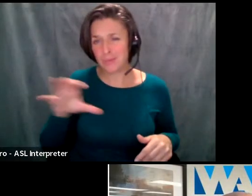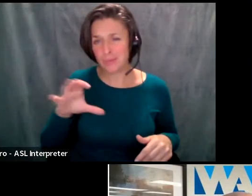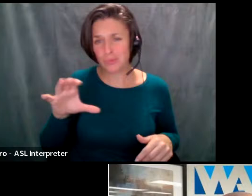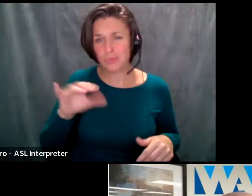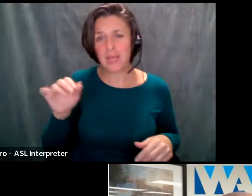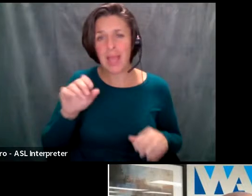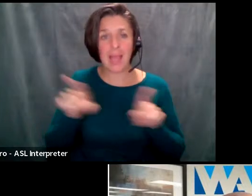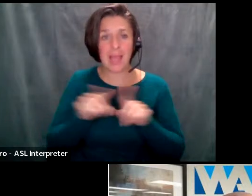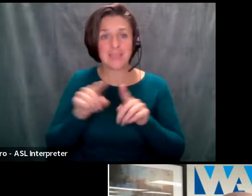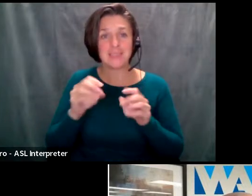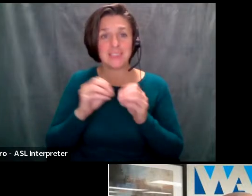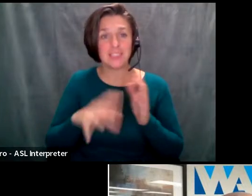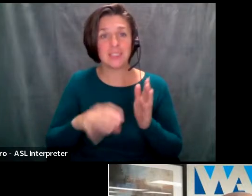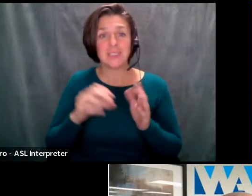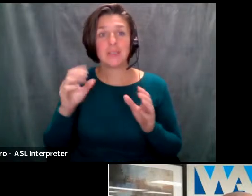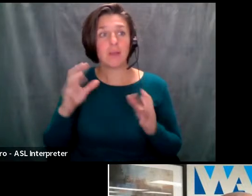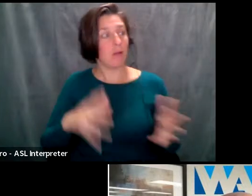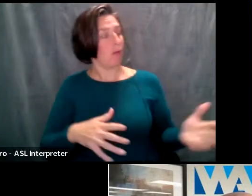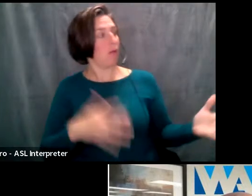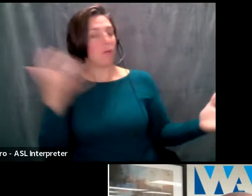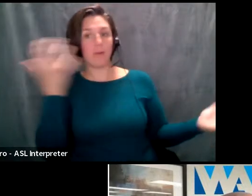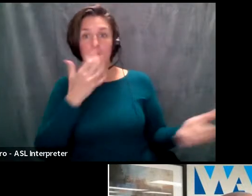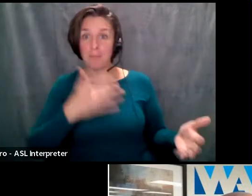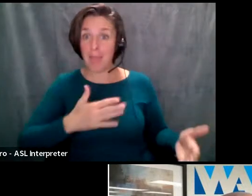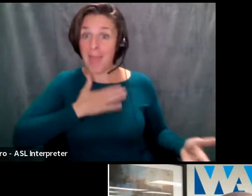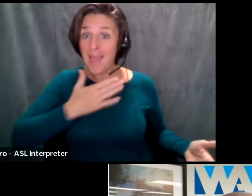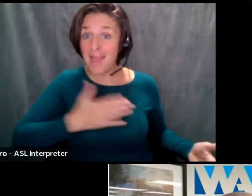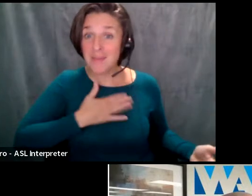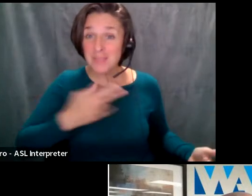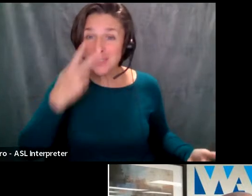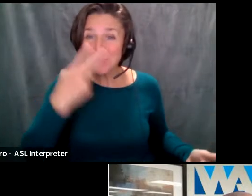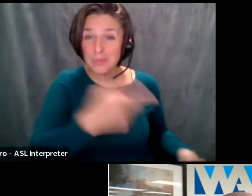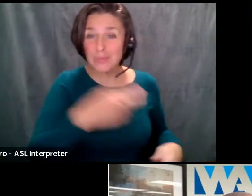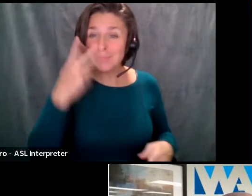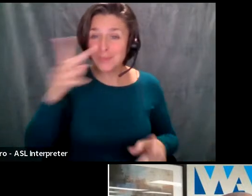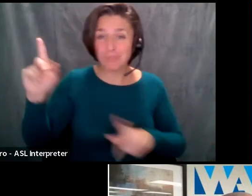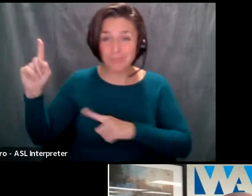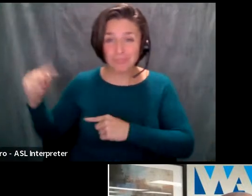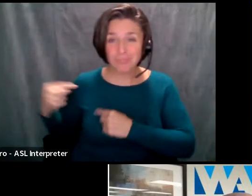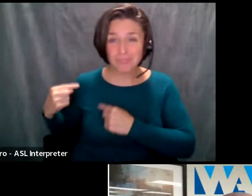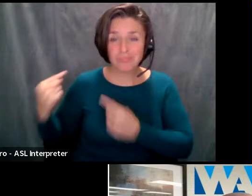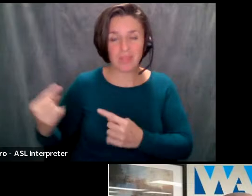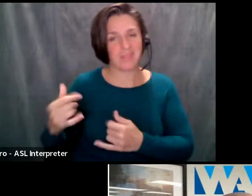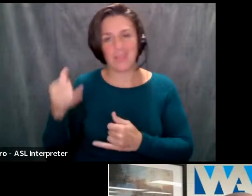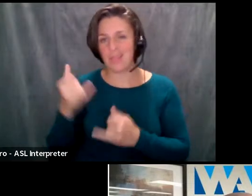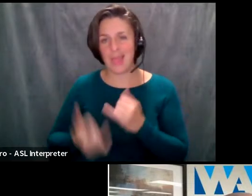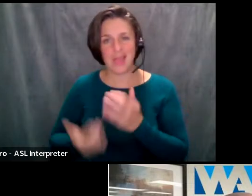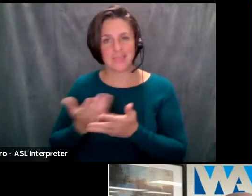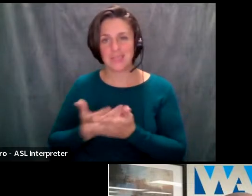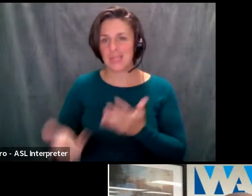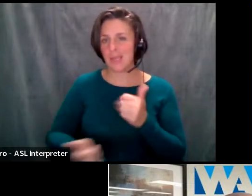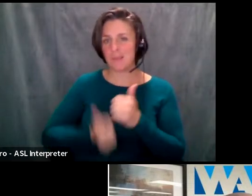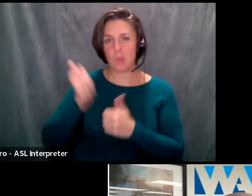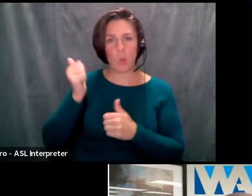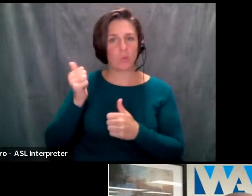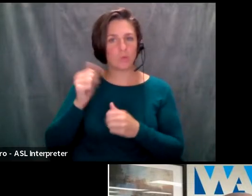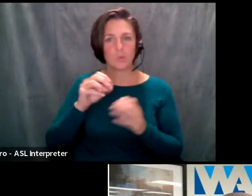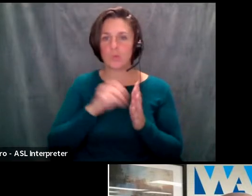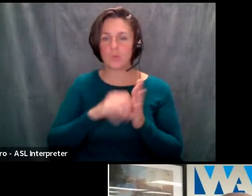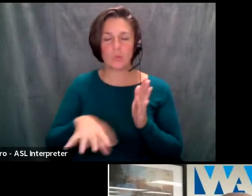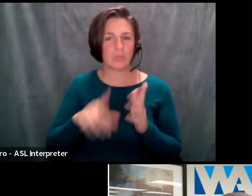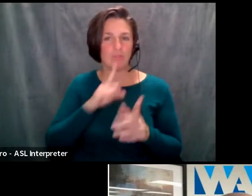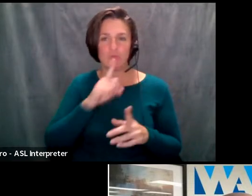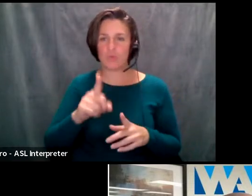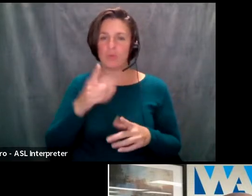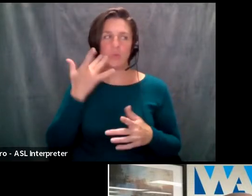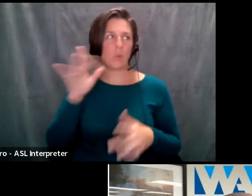you acknowledge how happy you are to see them. You haven't seen them in so long. That's the last thing that most of these students want to hear in public